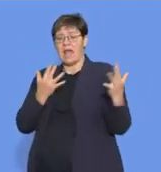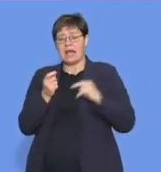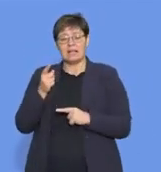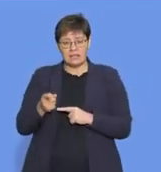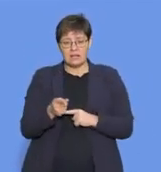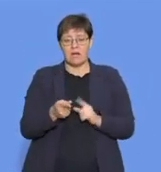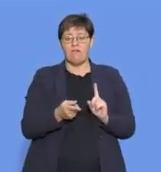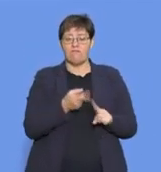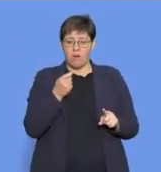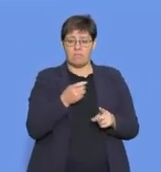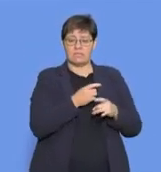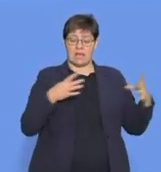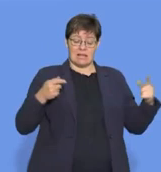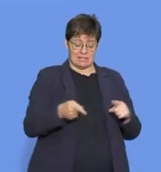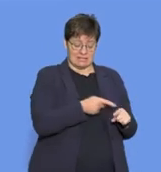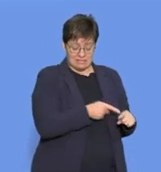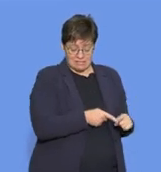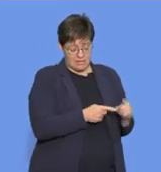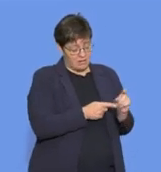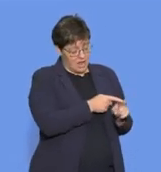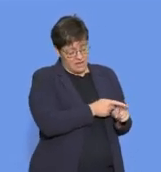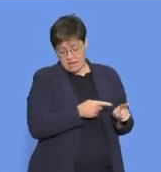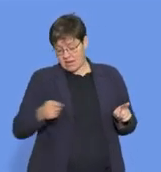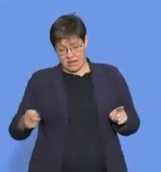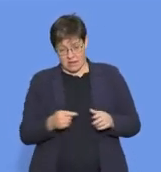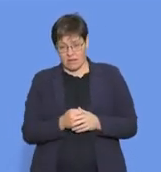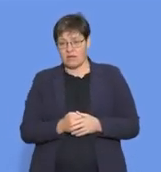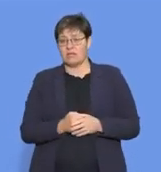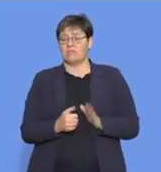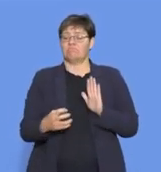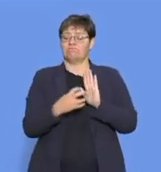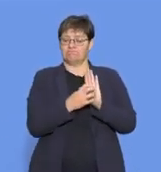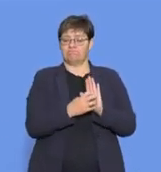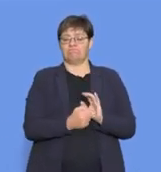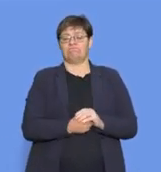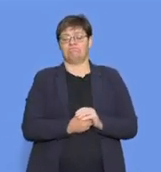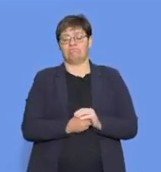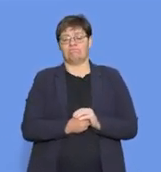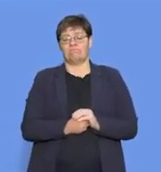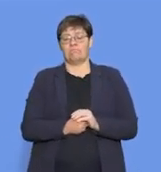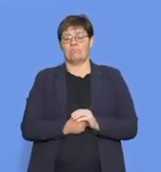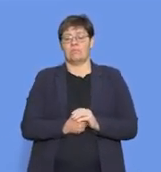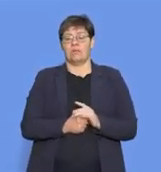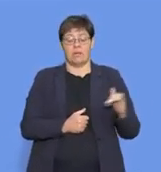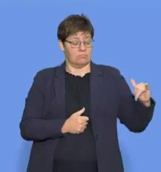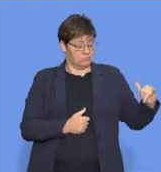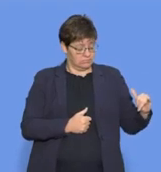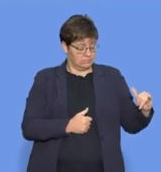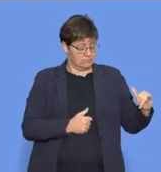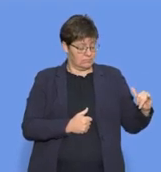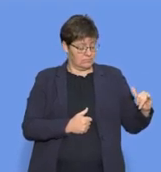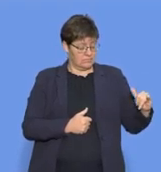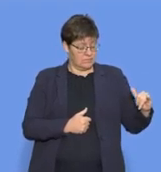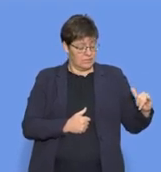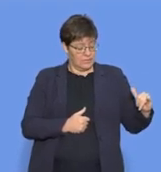point, correct to 2 decimal places. So we have our diagram here. Let's go and analyze our diagram. So the plane starts